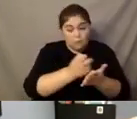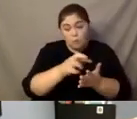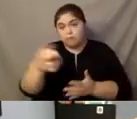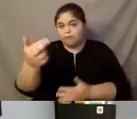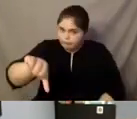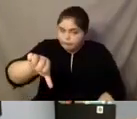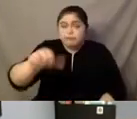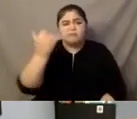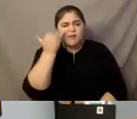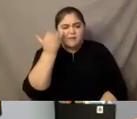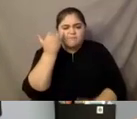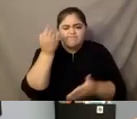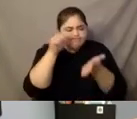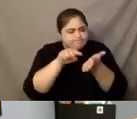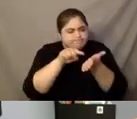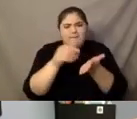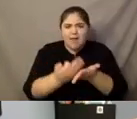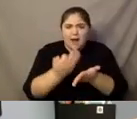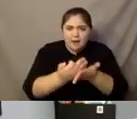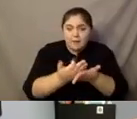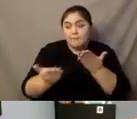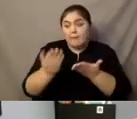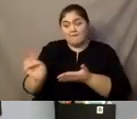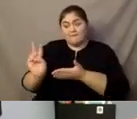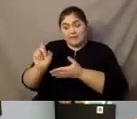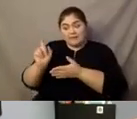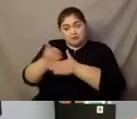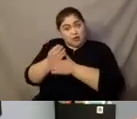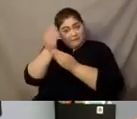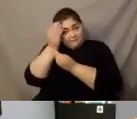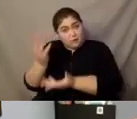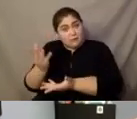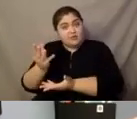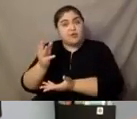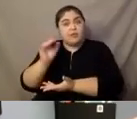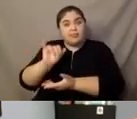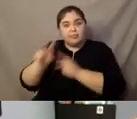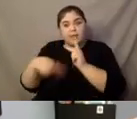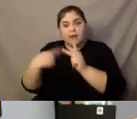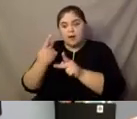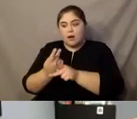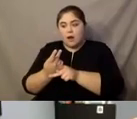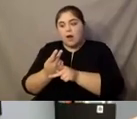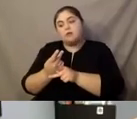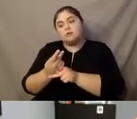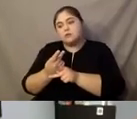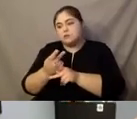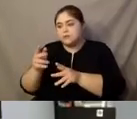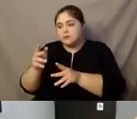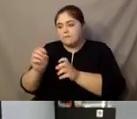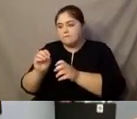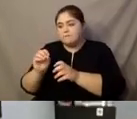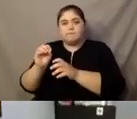we take a look at the finances and our victims give us information, that kind of the time period where people were living together under